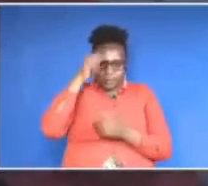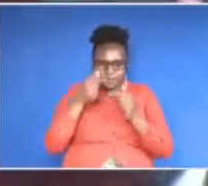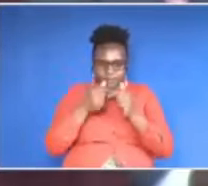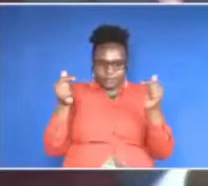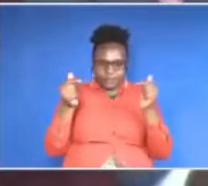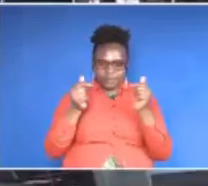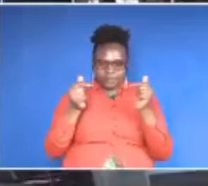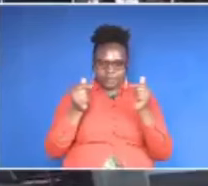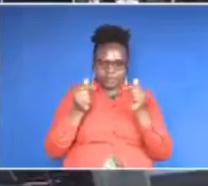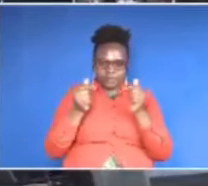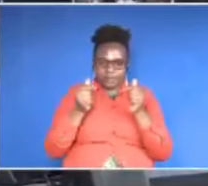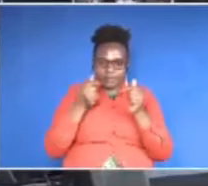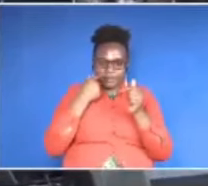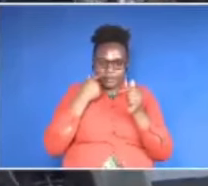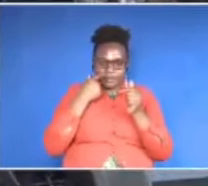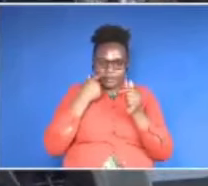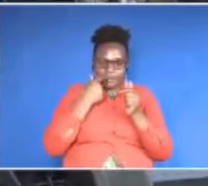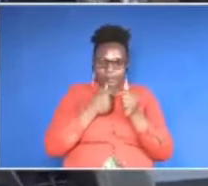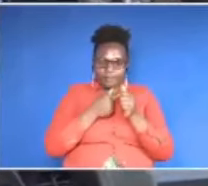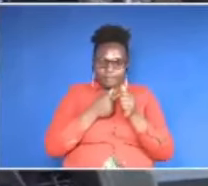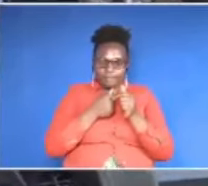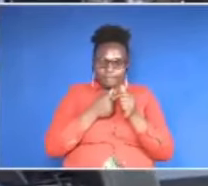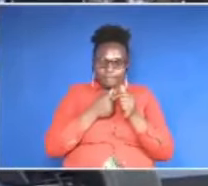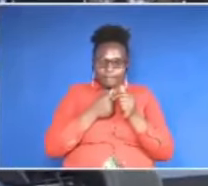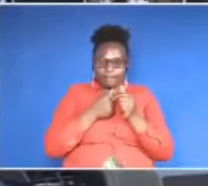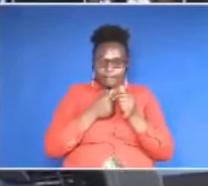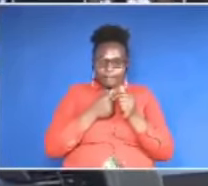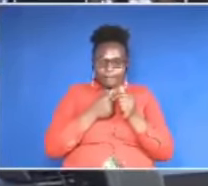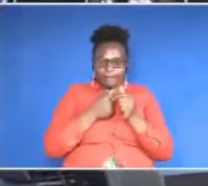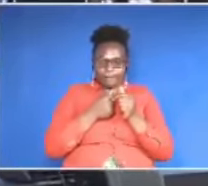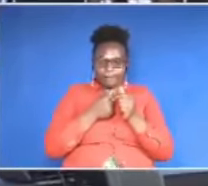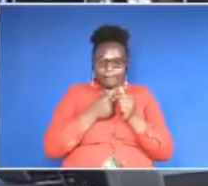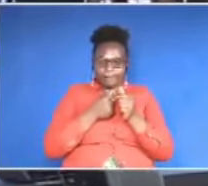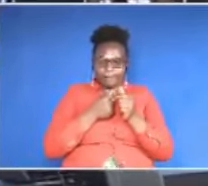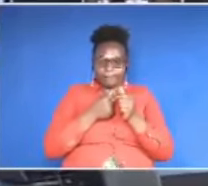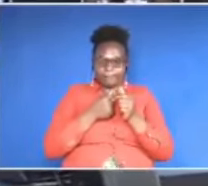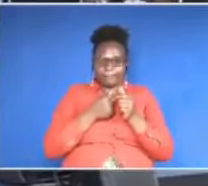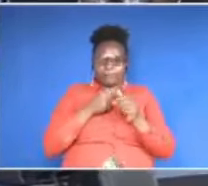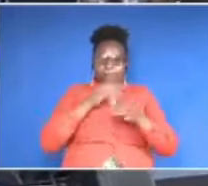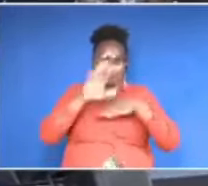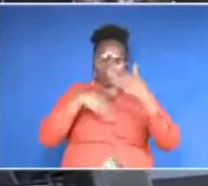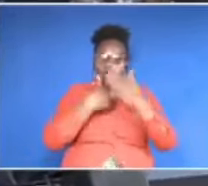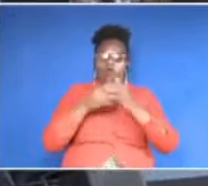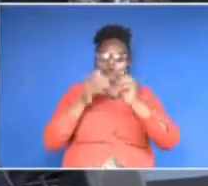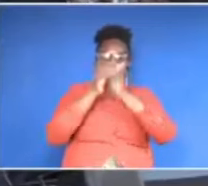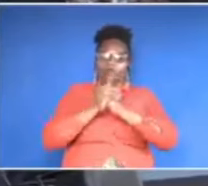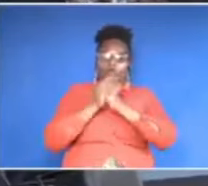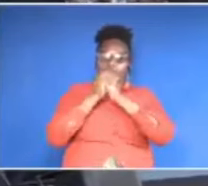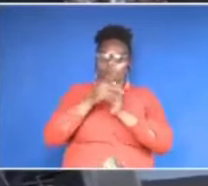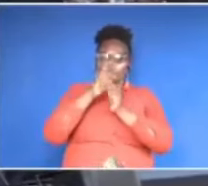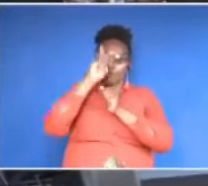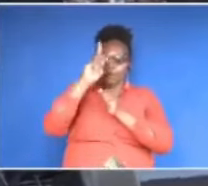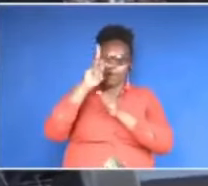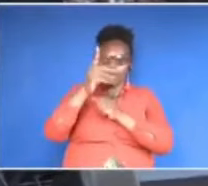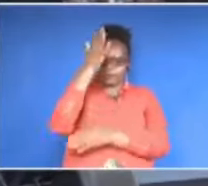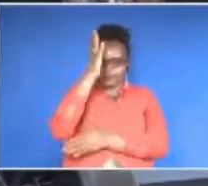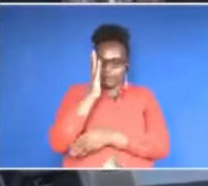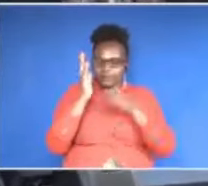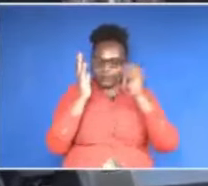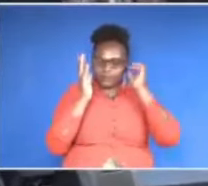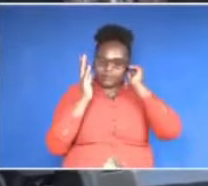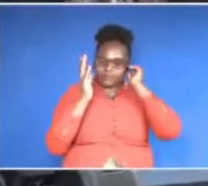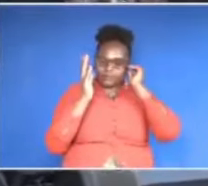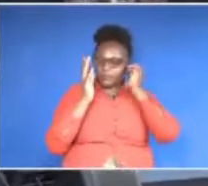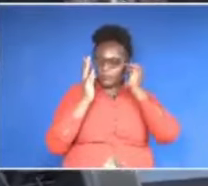opposition. Watu katika serikali, wengine katika upinzani. All worshiping one God. Wote tukiabudu Mungu